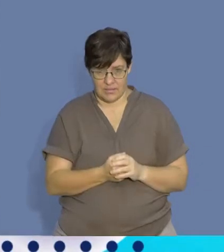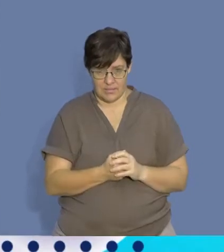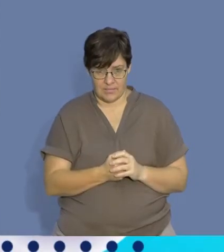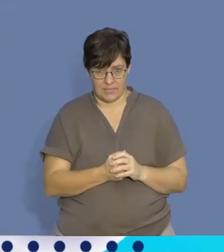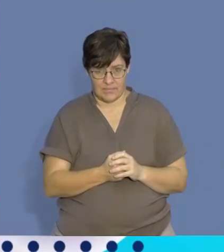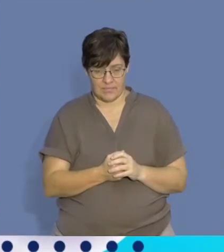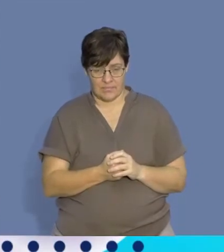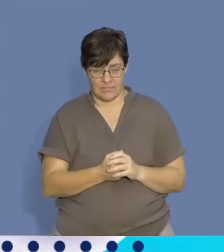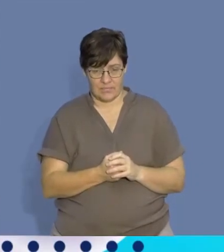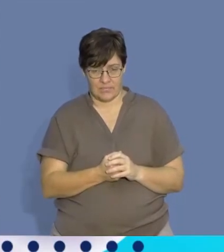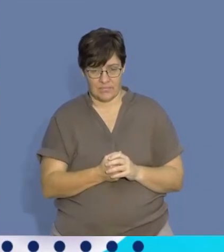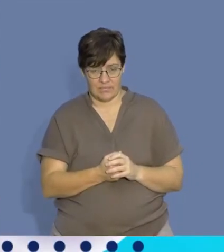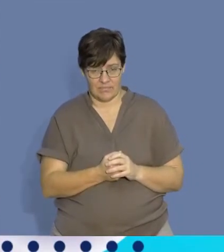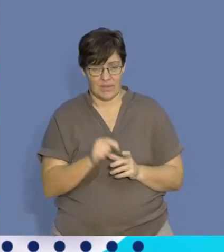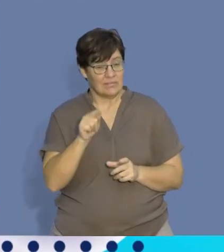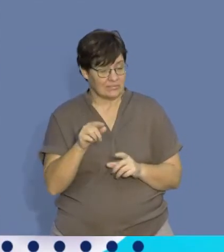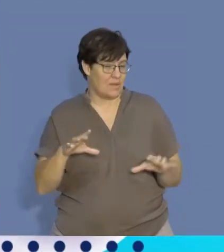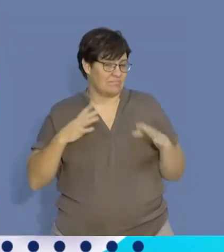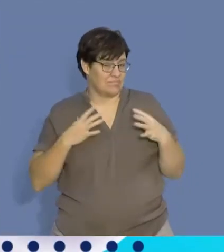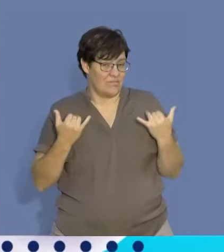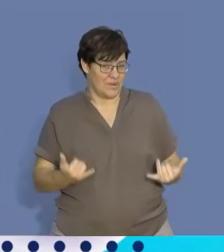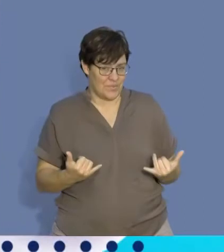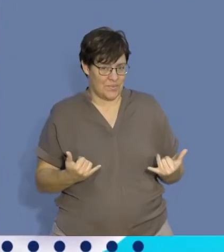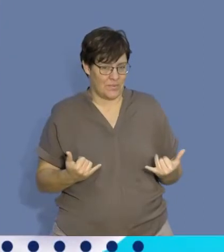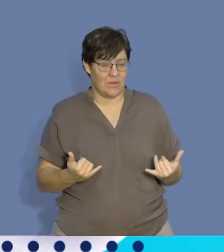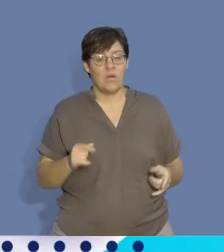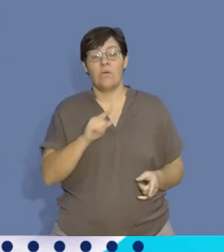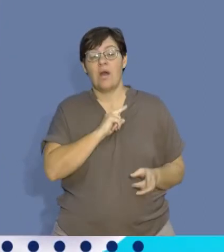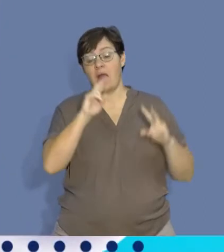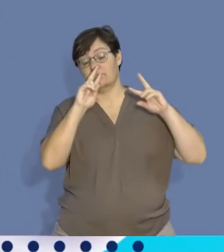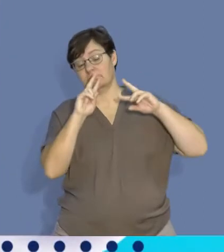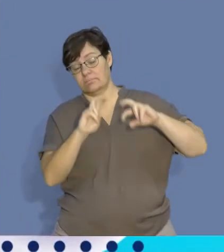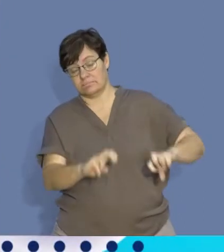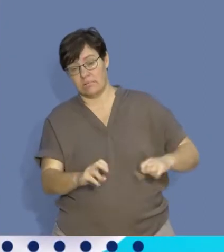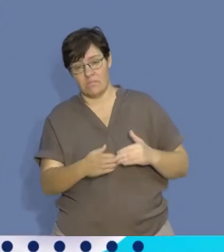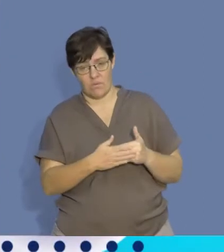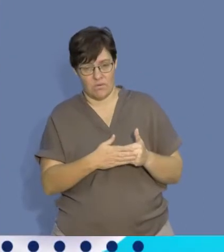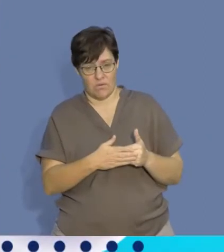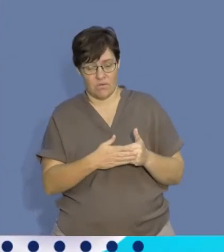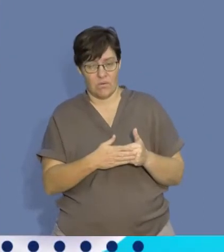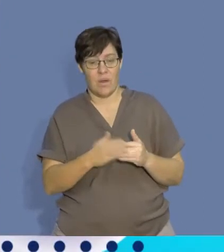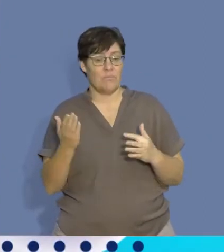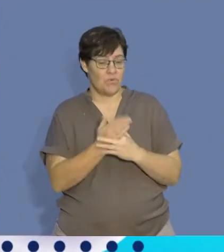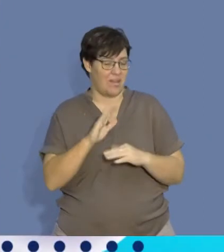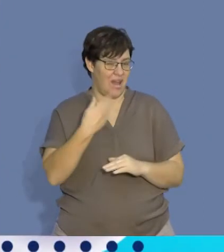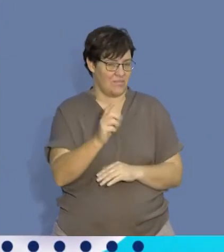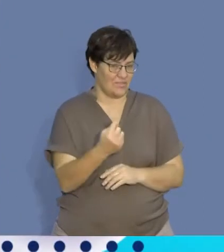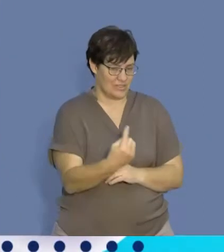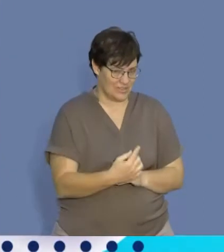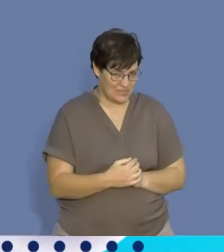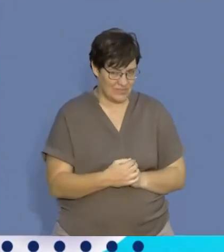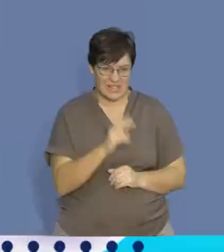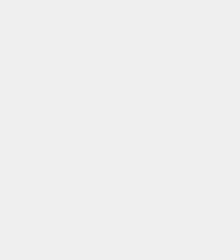And that's all I'm going to say about that for now, because we're going to investigate that after a short break. So I'll see you in a